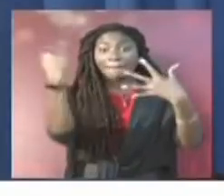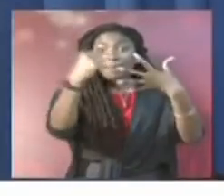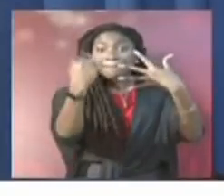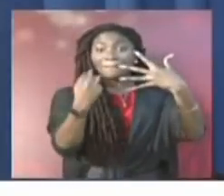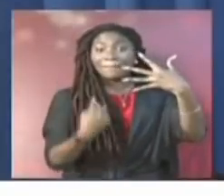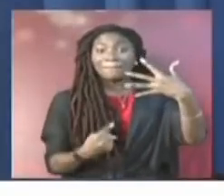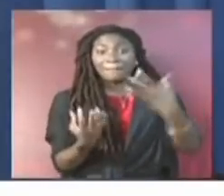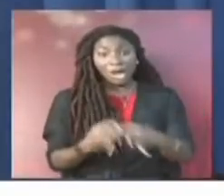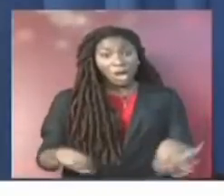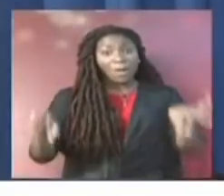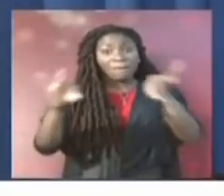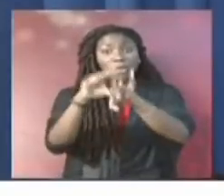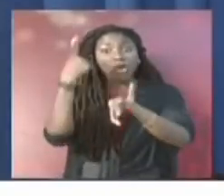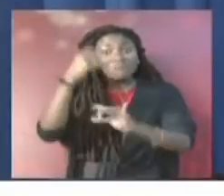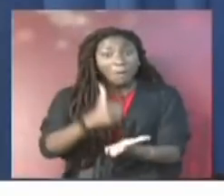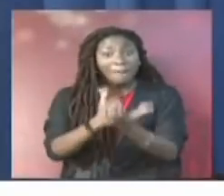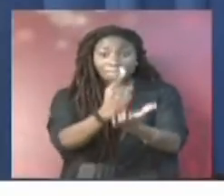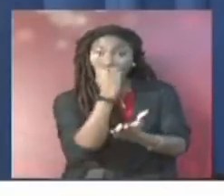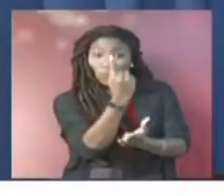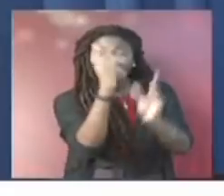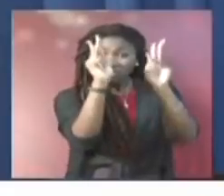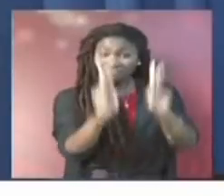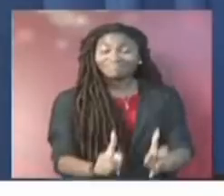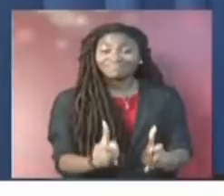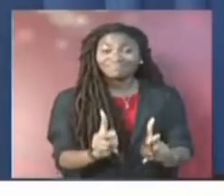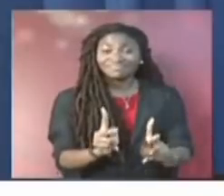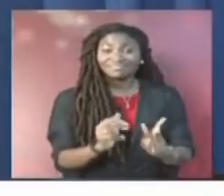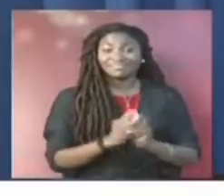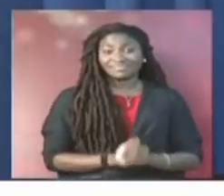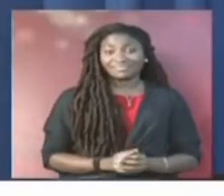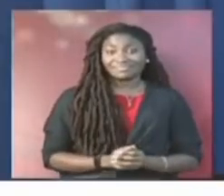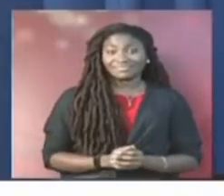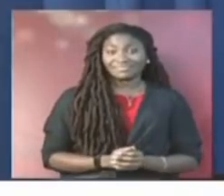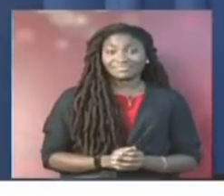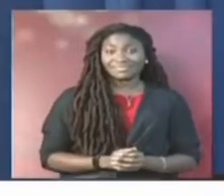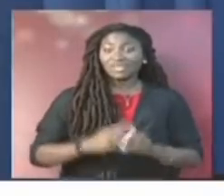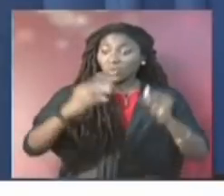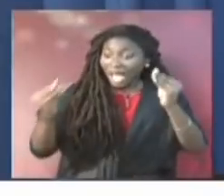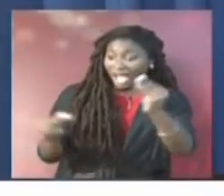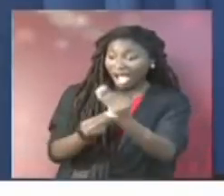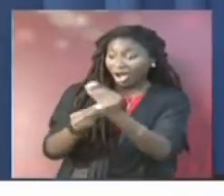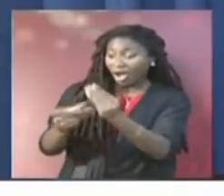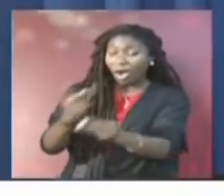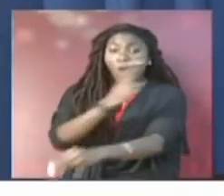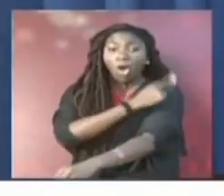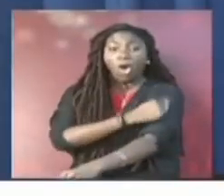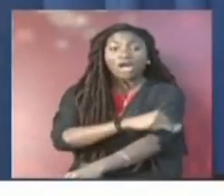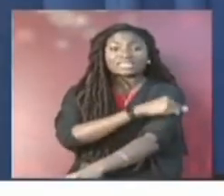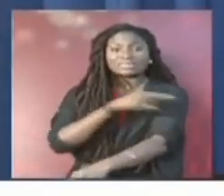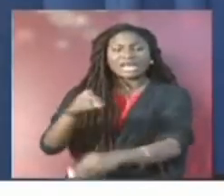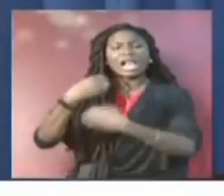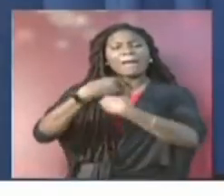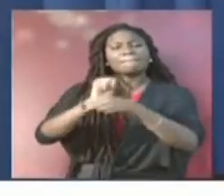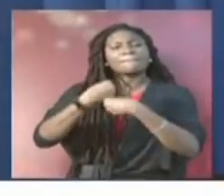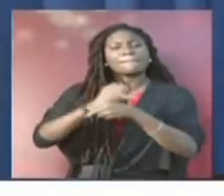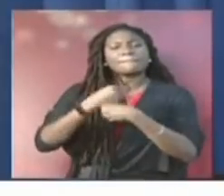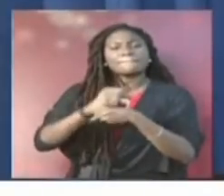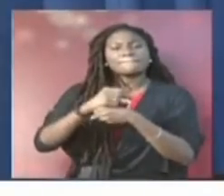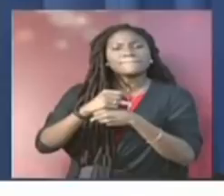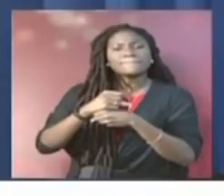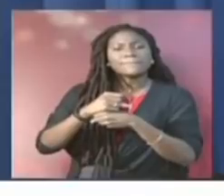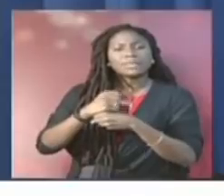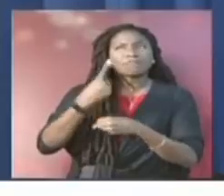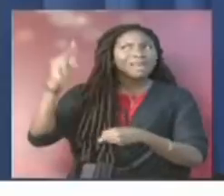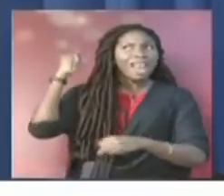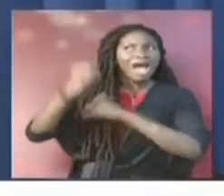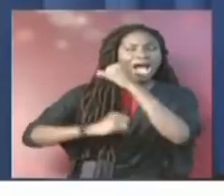system. The parallel healthcare system was developed as the Ministry of Health's response last year when the pandemic started in February